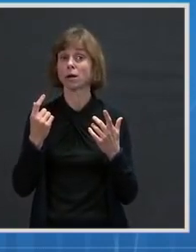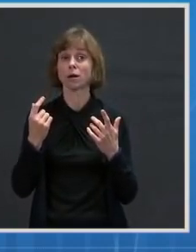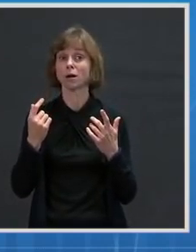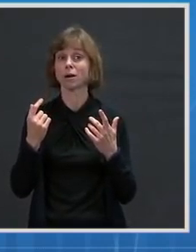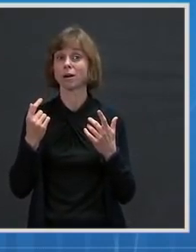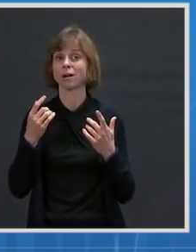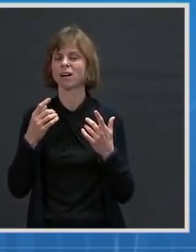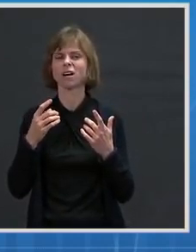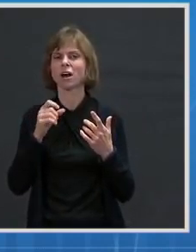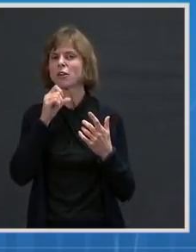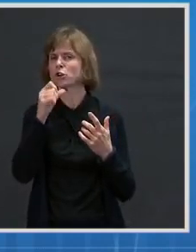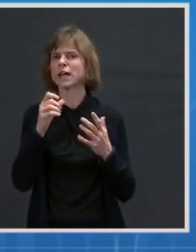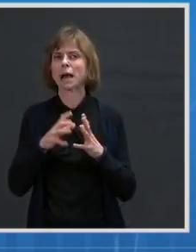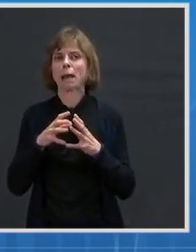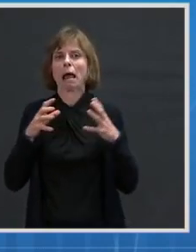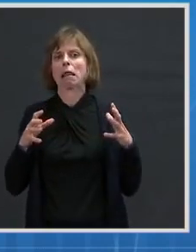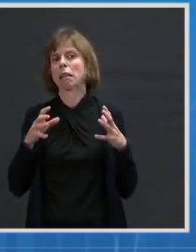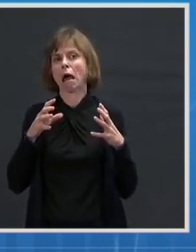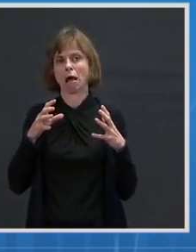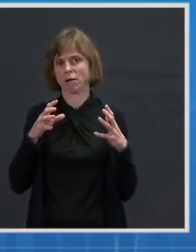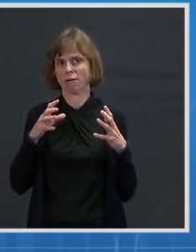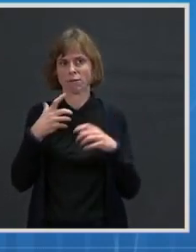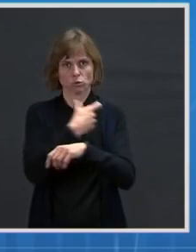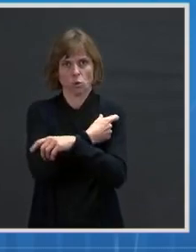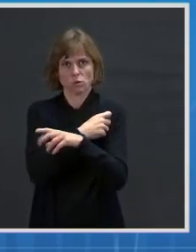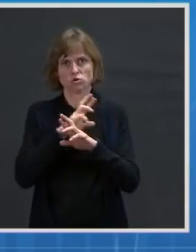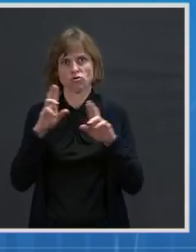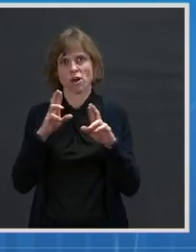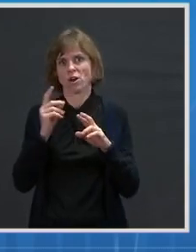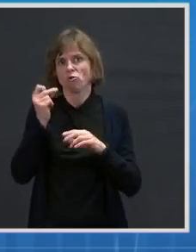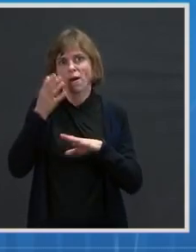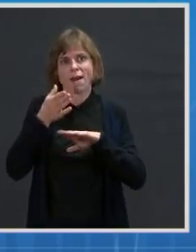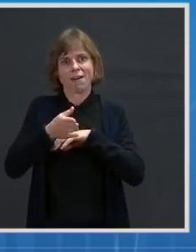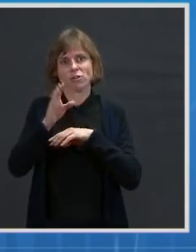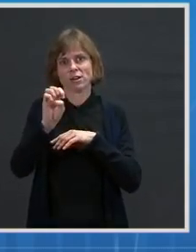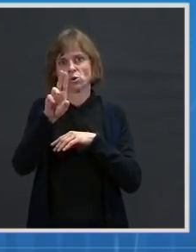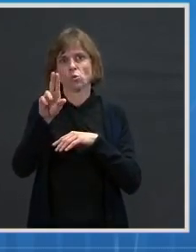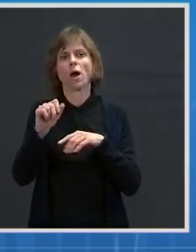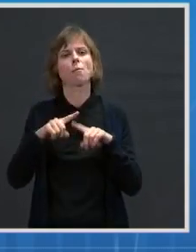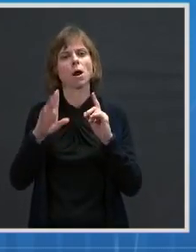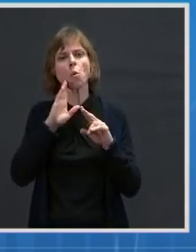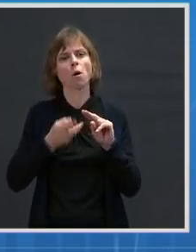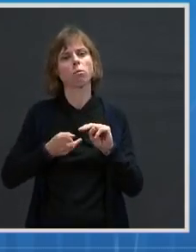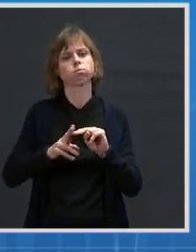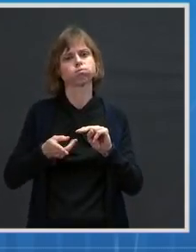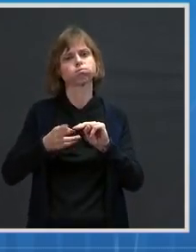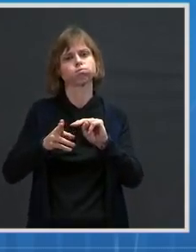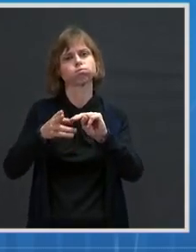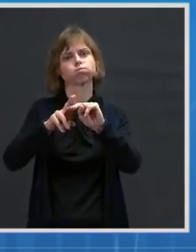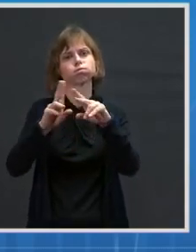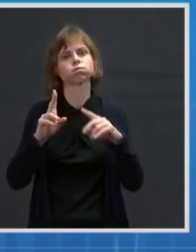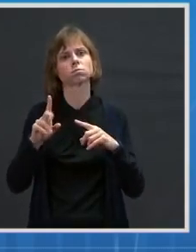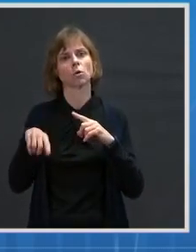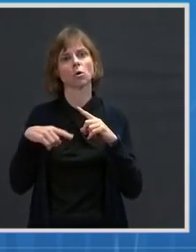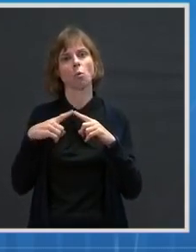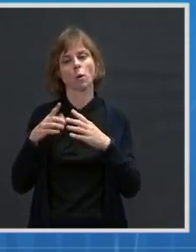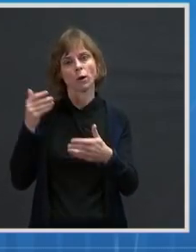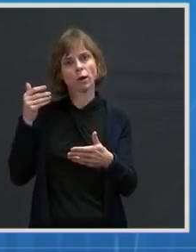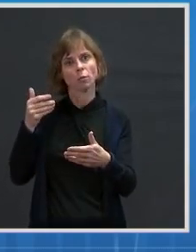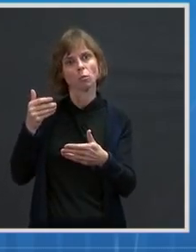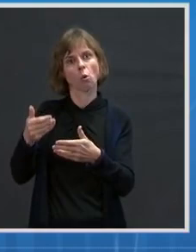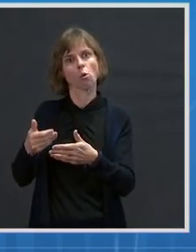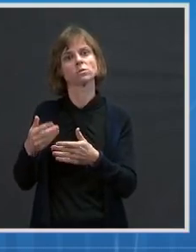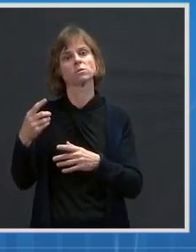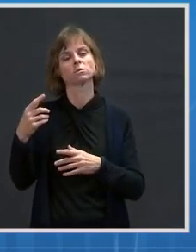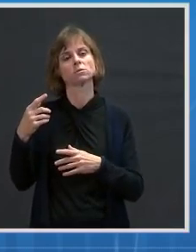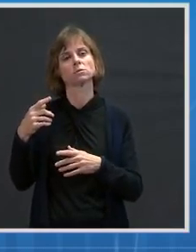the heels of the EUA, but that will accelerate as we get into the months towards the contractual arrangement of when